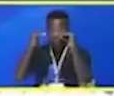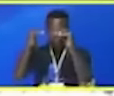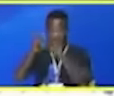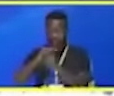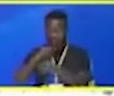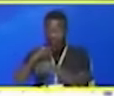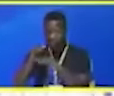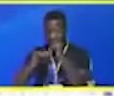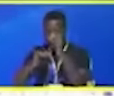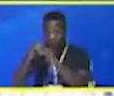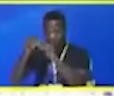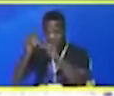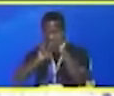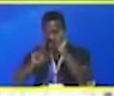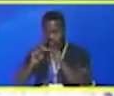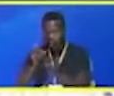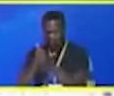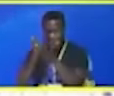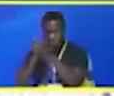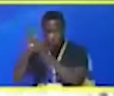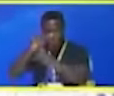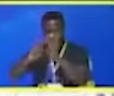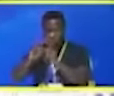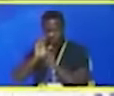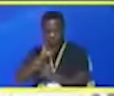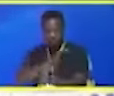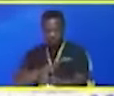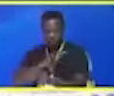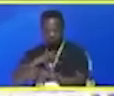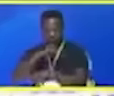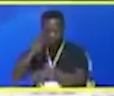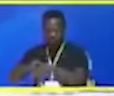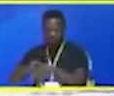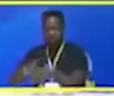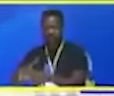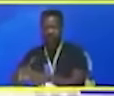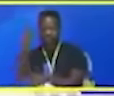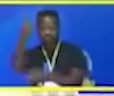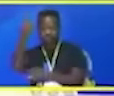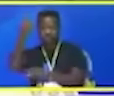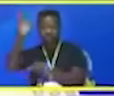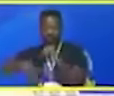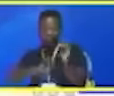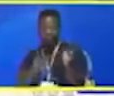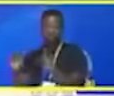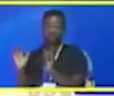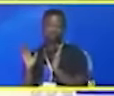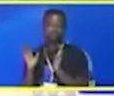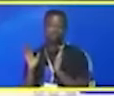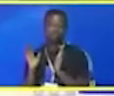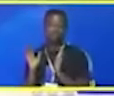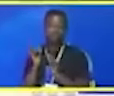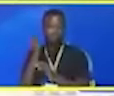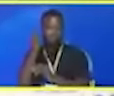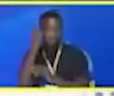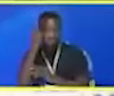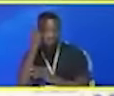his character and his nature precedes his power. Did you hear what I